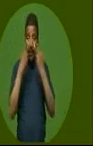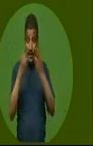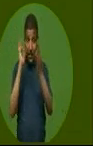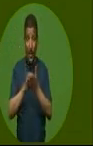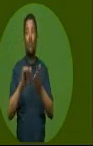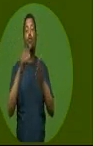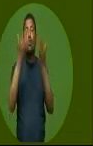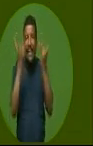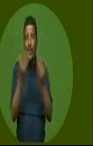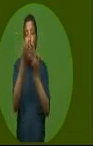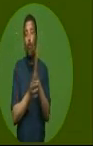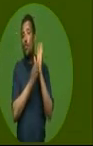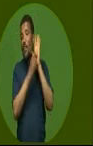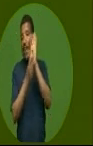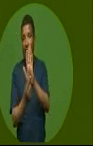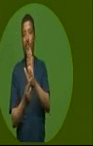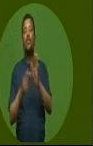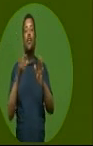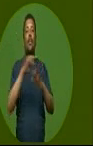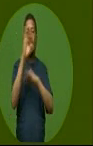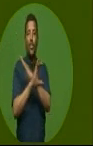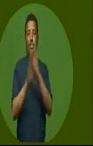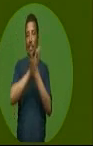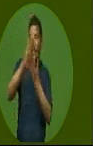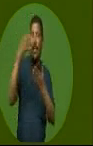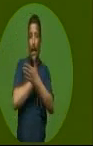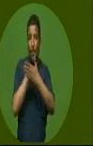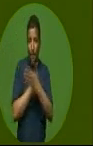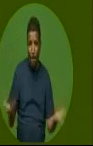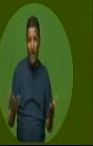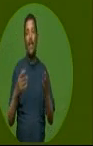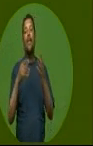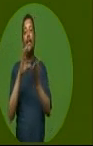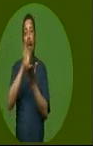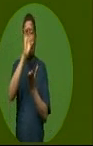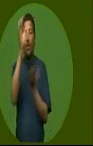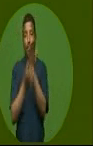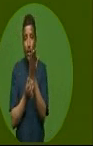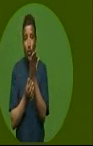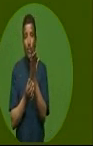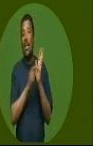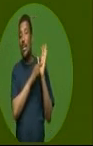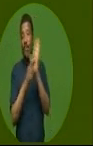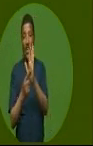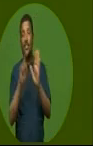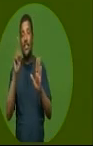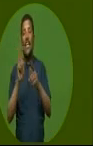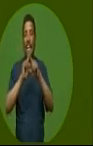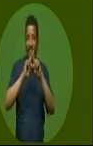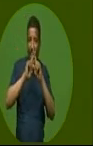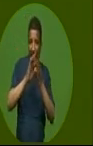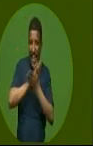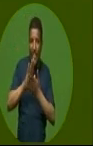current account reflects a nation's net income, the capital account reflects net